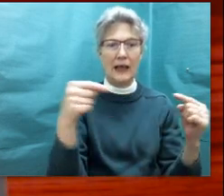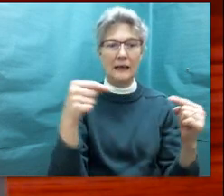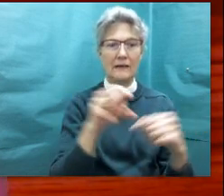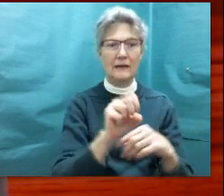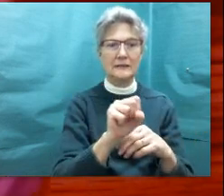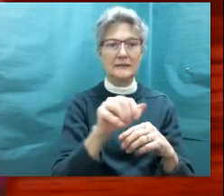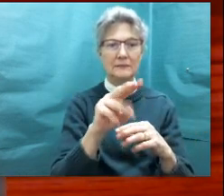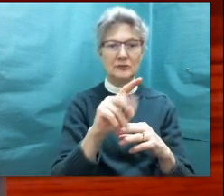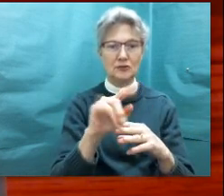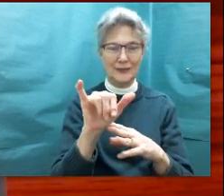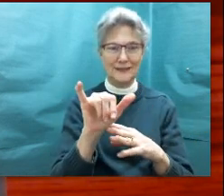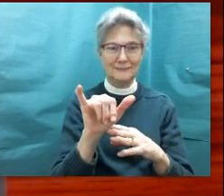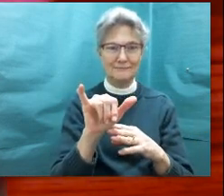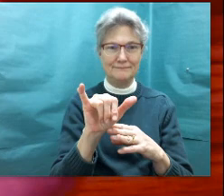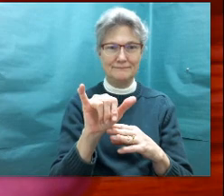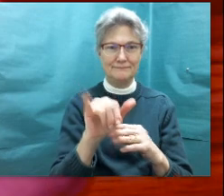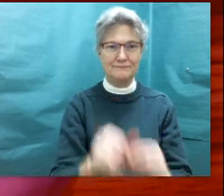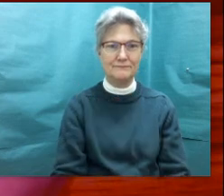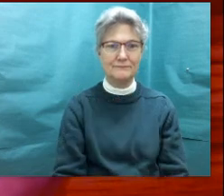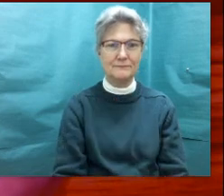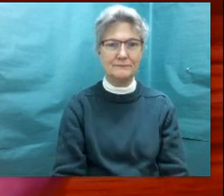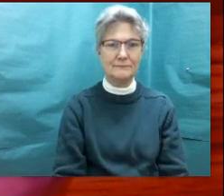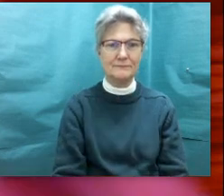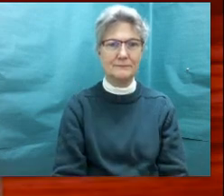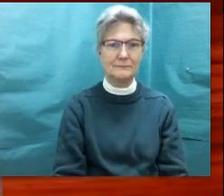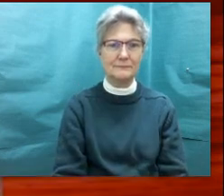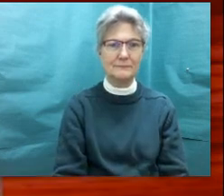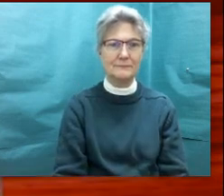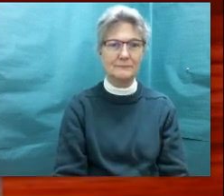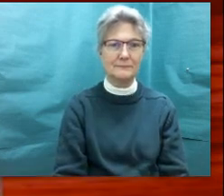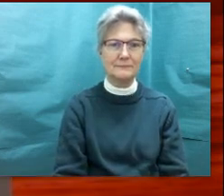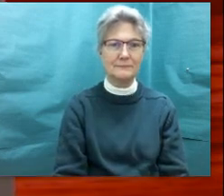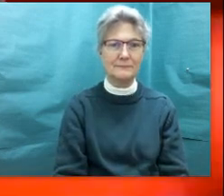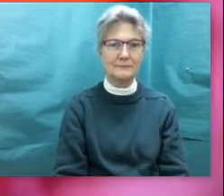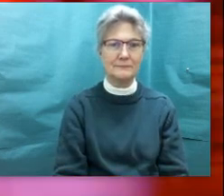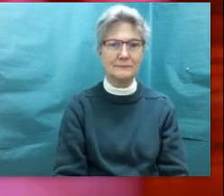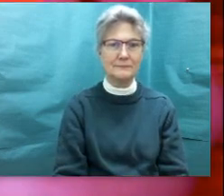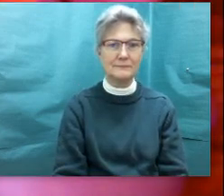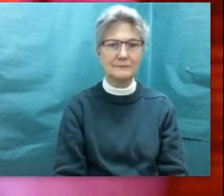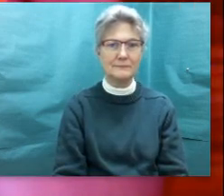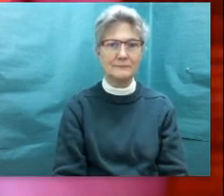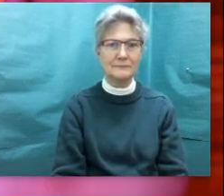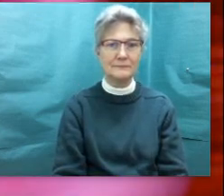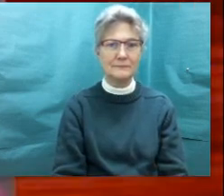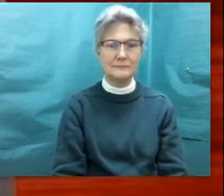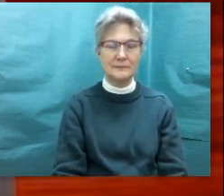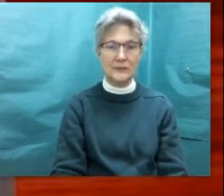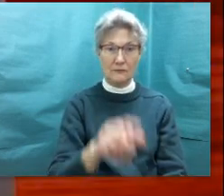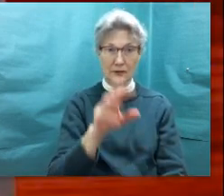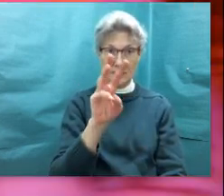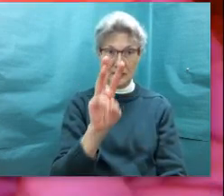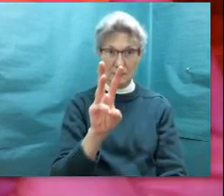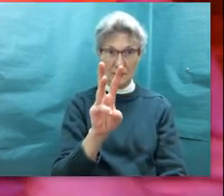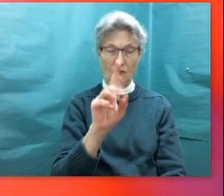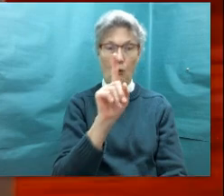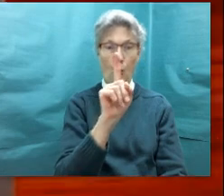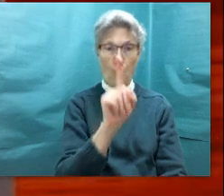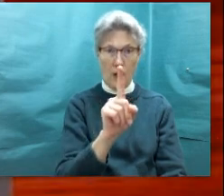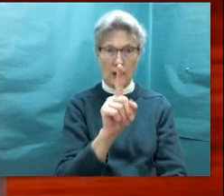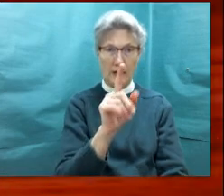which I'm sure you found from exploring with your own letter L. So to recap, we have a W with one line of